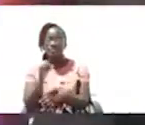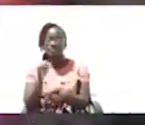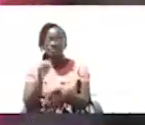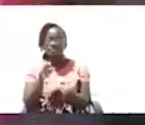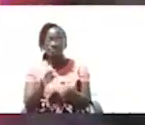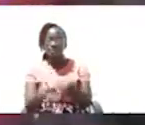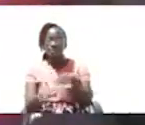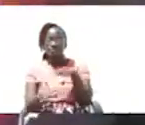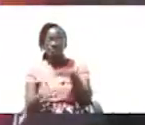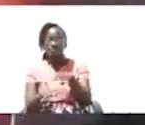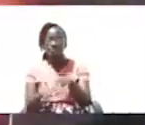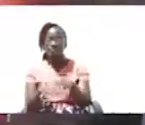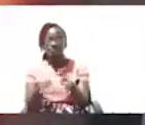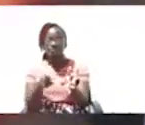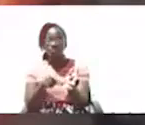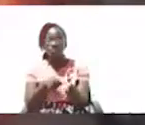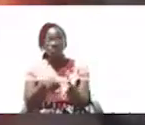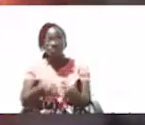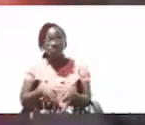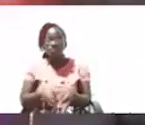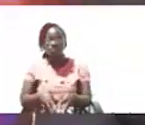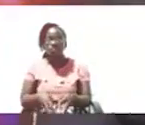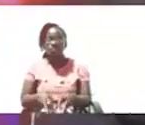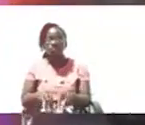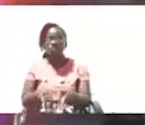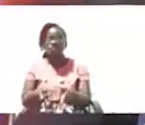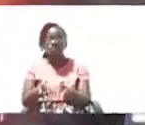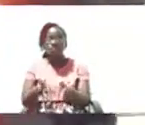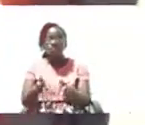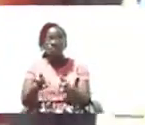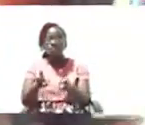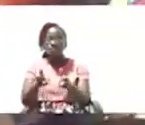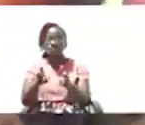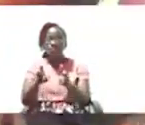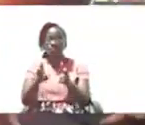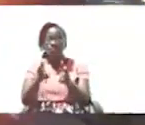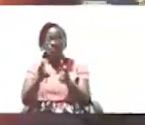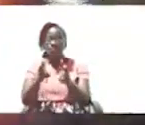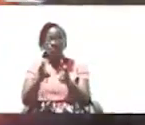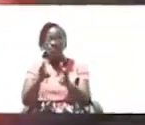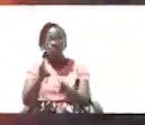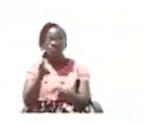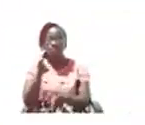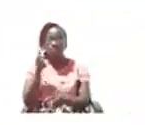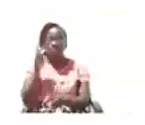Jesus is passing this way.